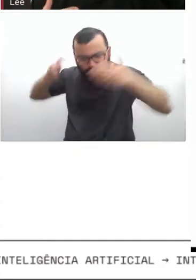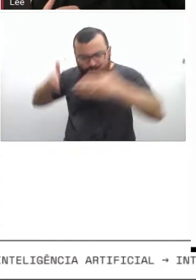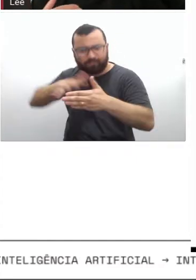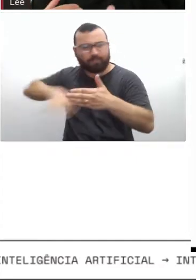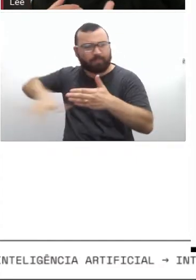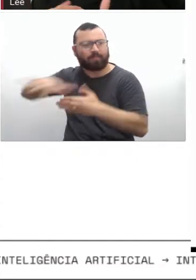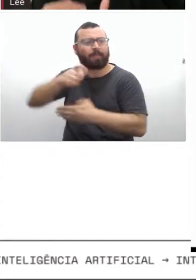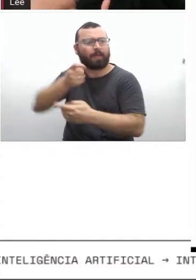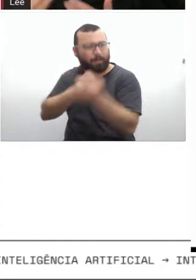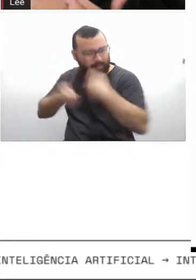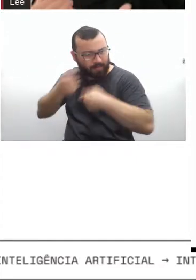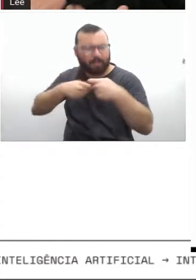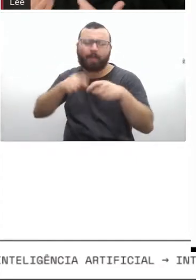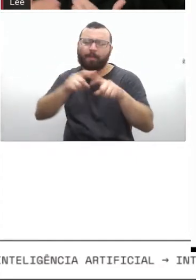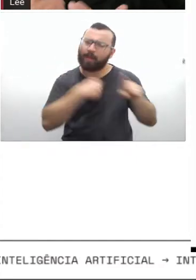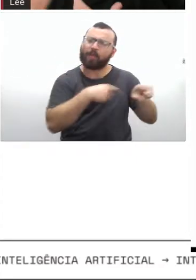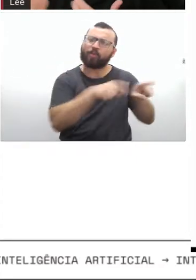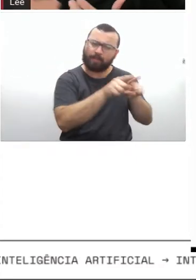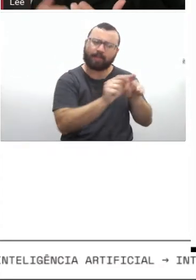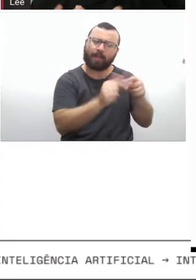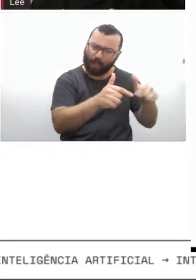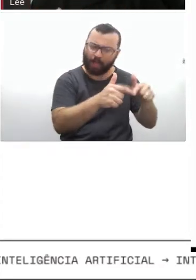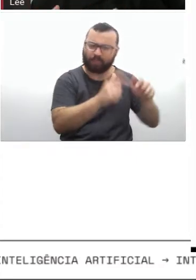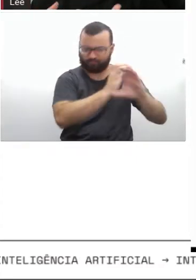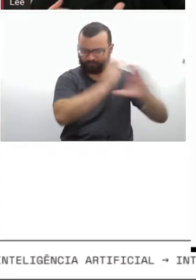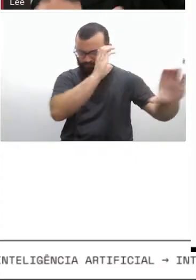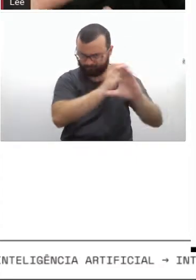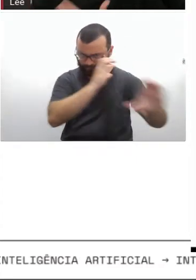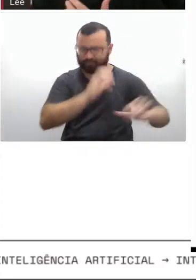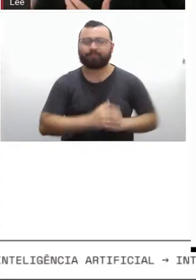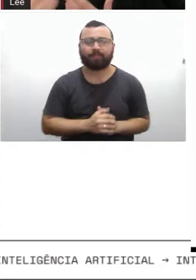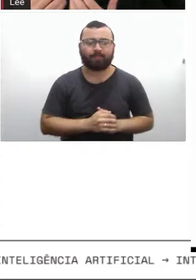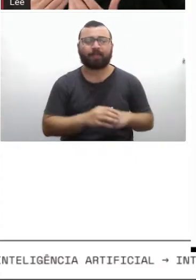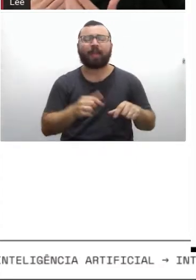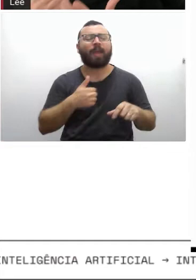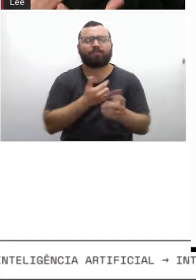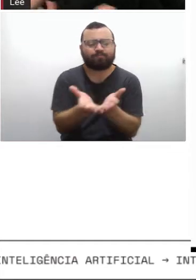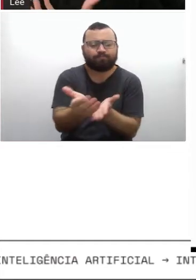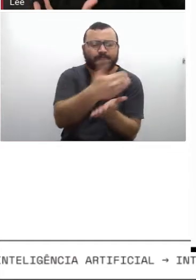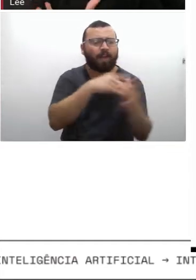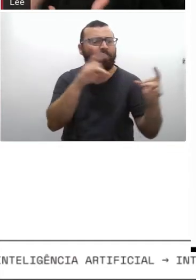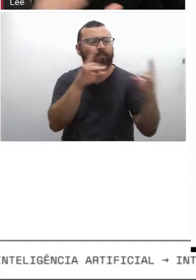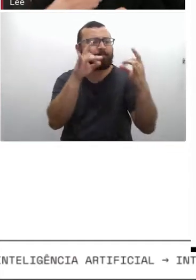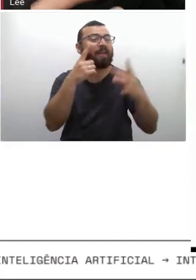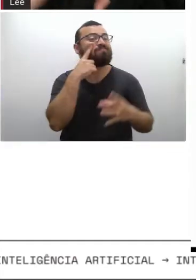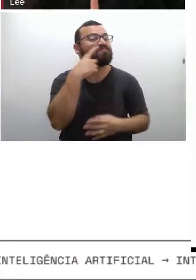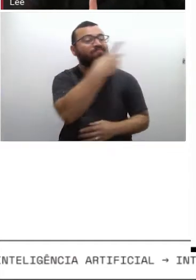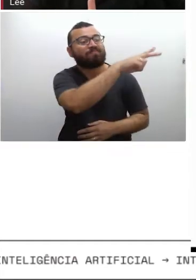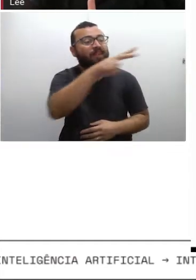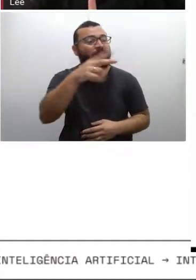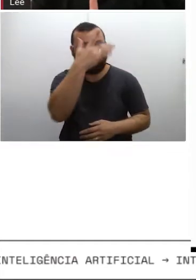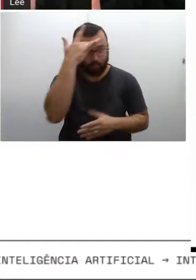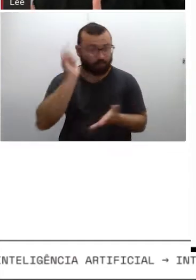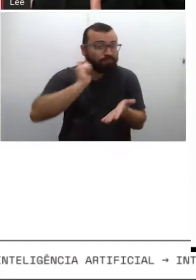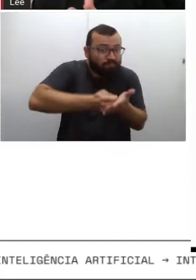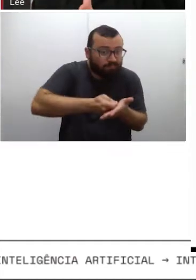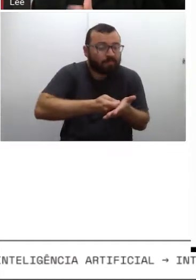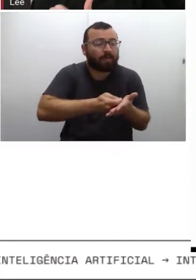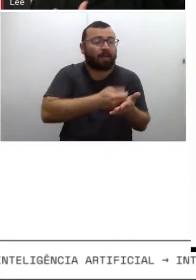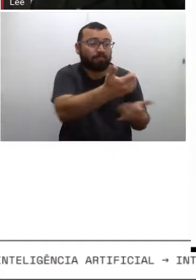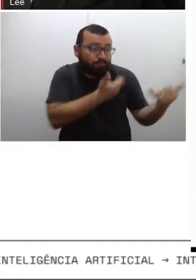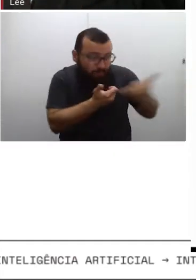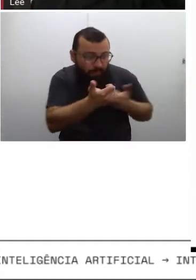businesses, but I also work a lot with engineers and I'll collect feedback from customers and I give that back to the engineering